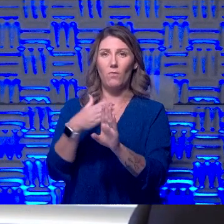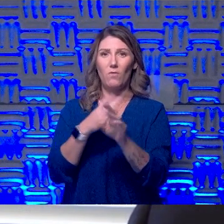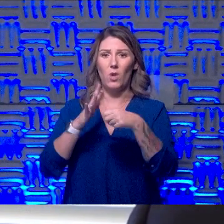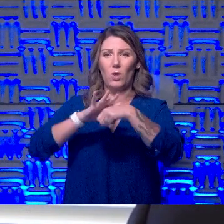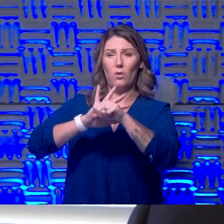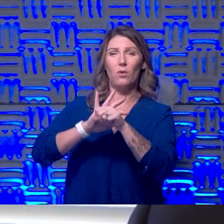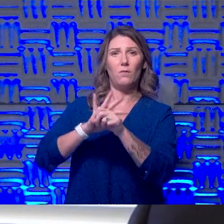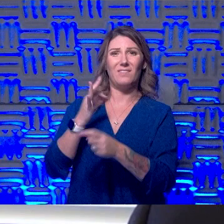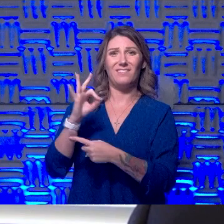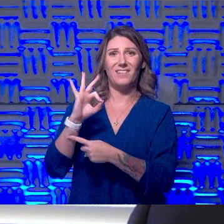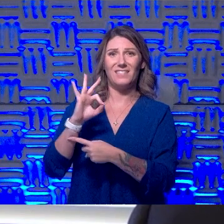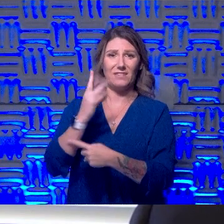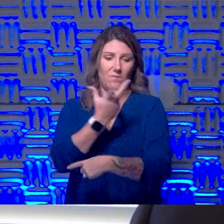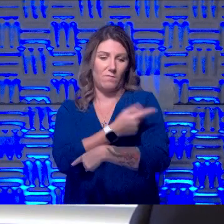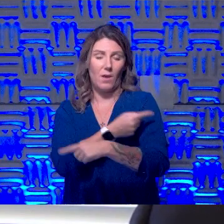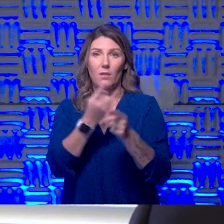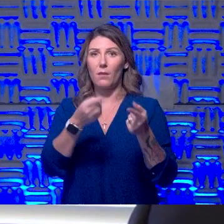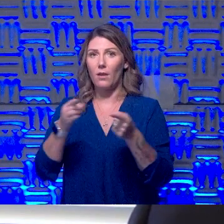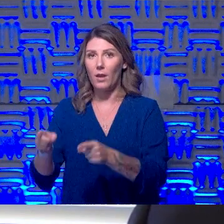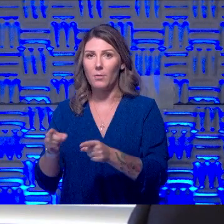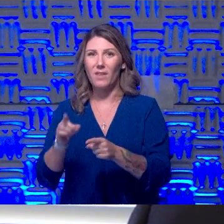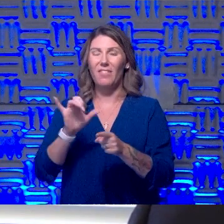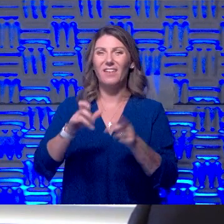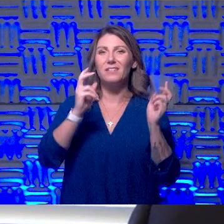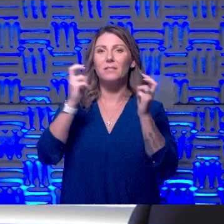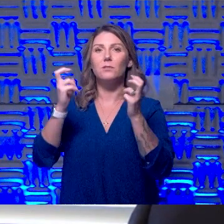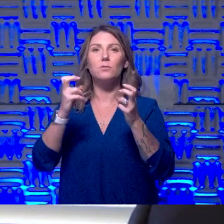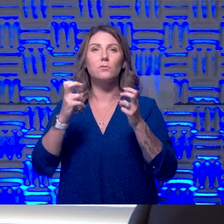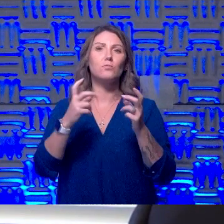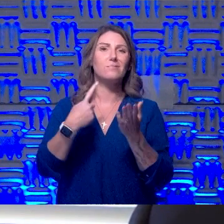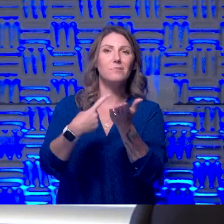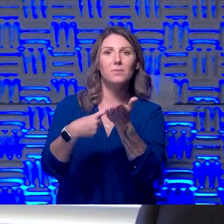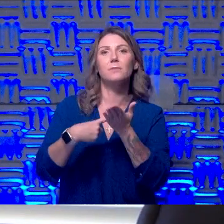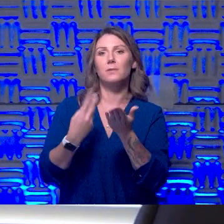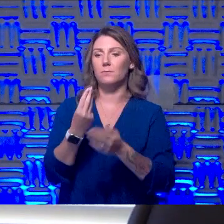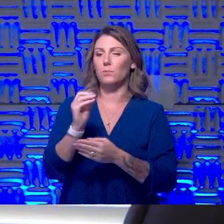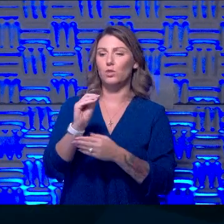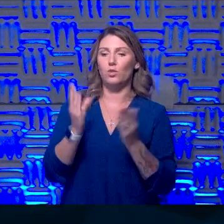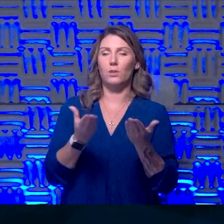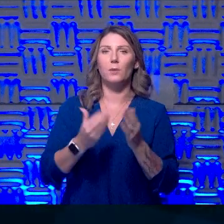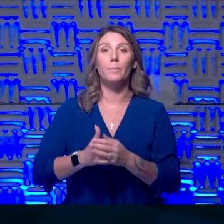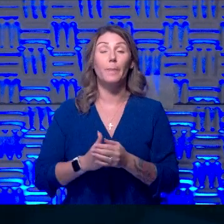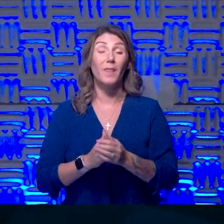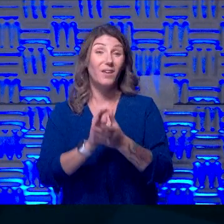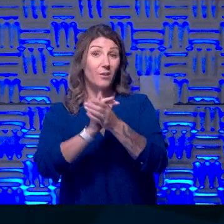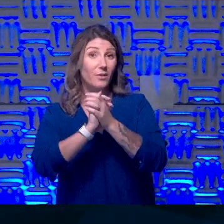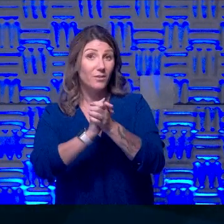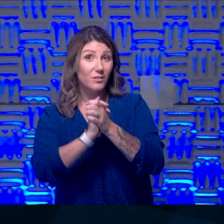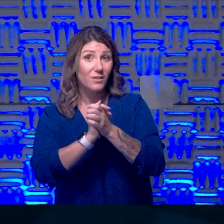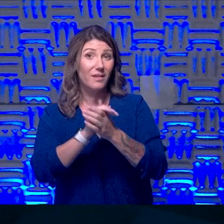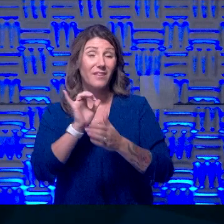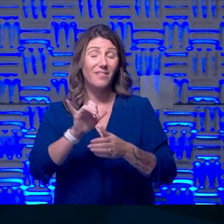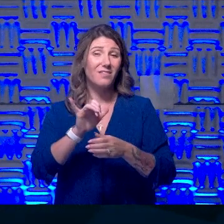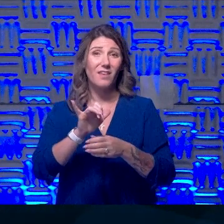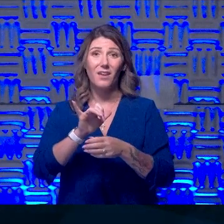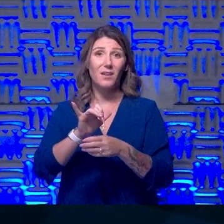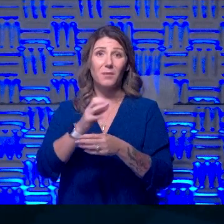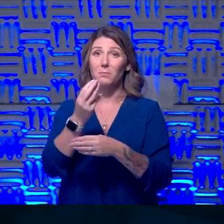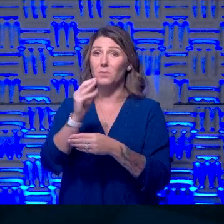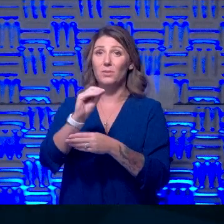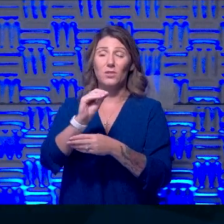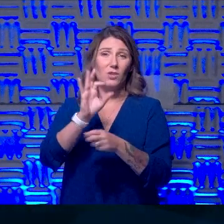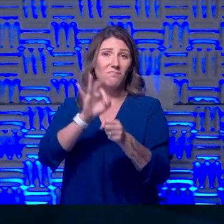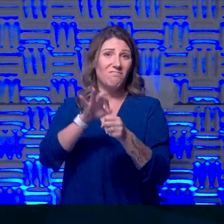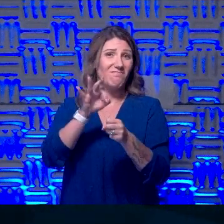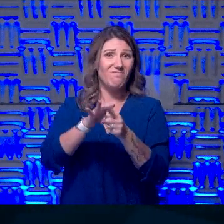COVID-19 vaccine coming forward? So those are some of the issues we're talking about here in Missouri as well. Yeah, and congratulations on that Missouri Medicaid vote. As a Missouri